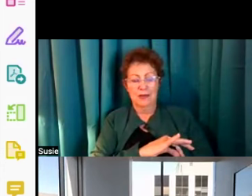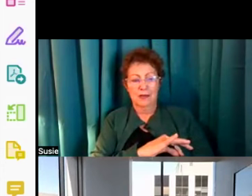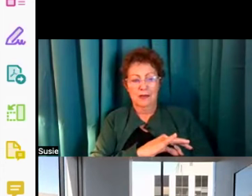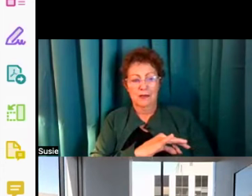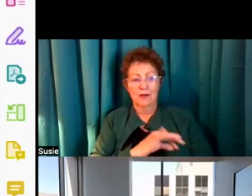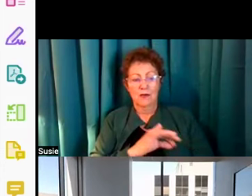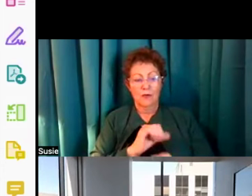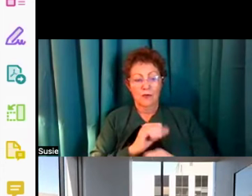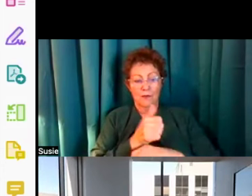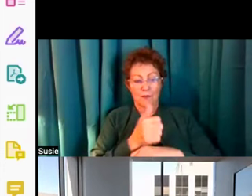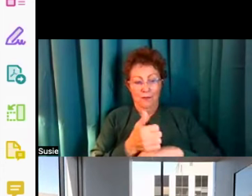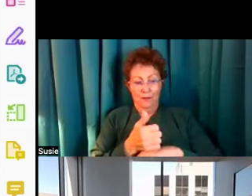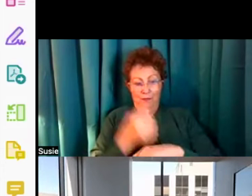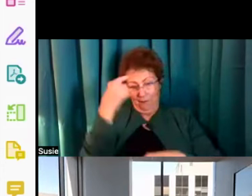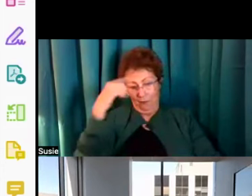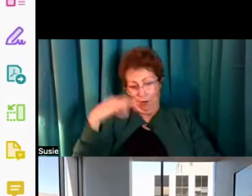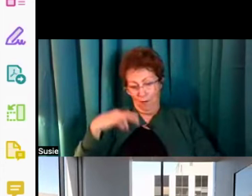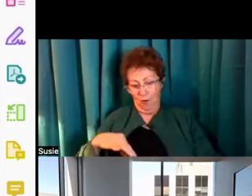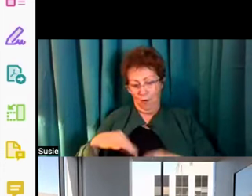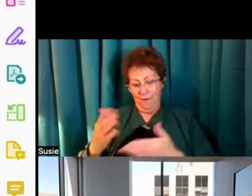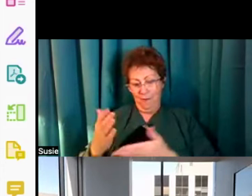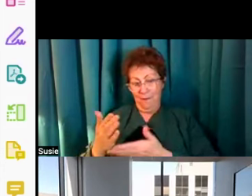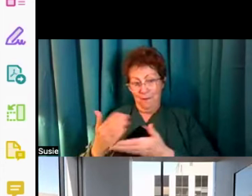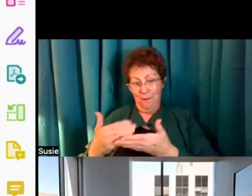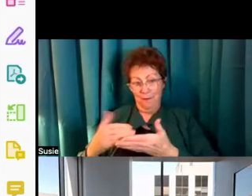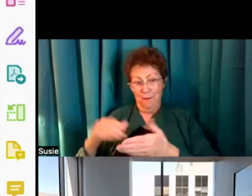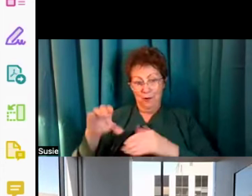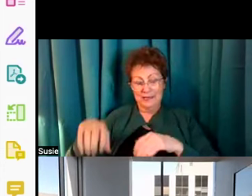forms a wholly owned for-profit subsidiary.